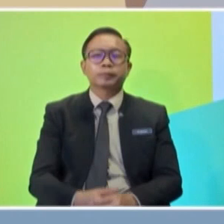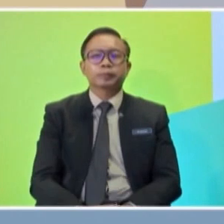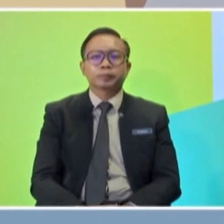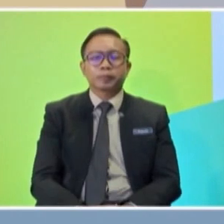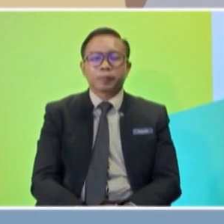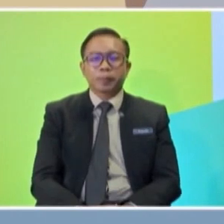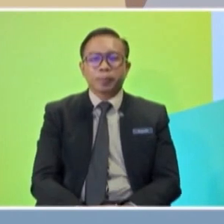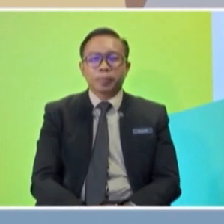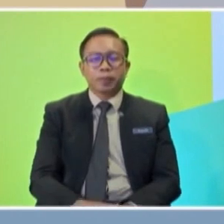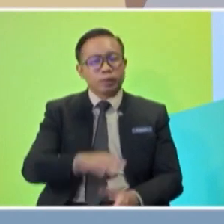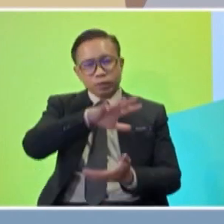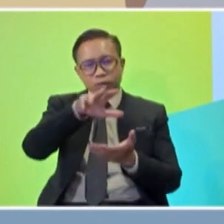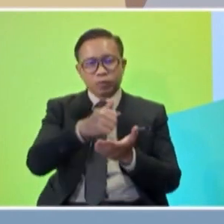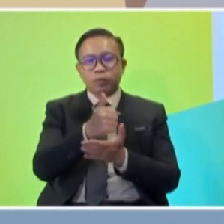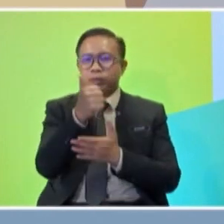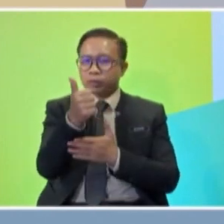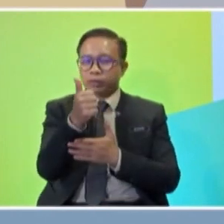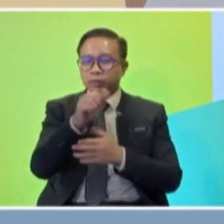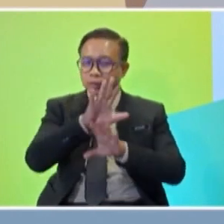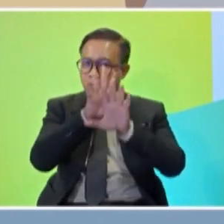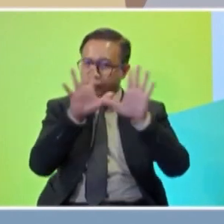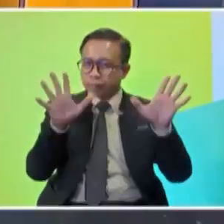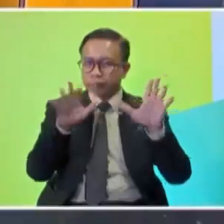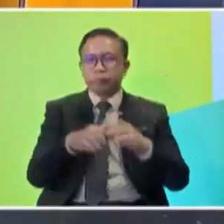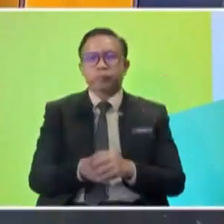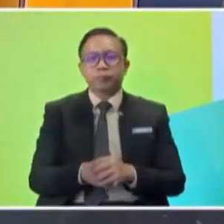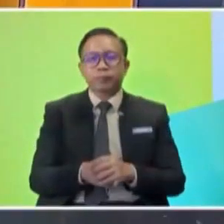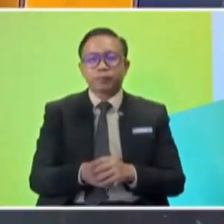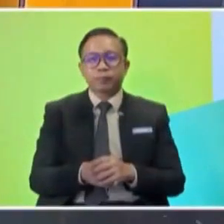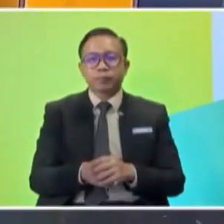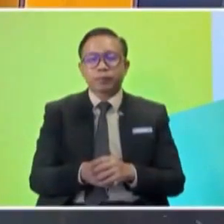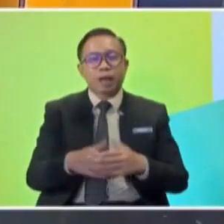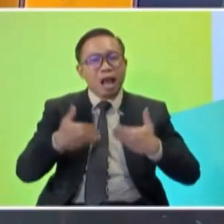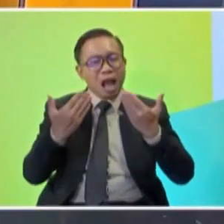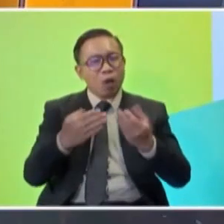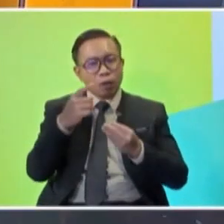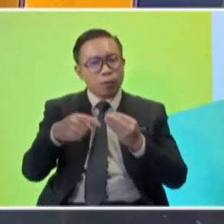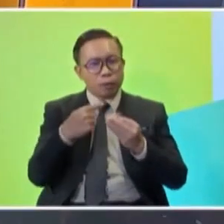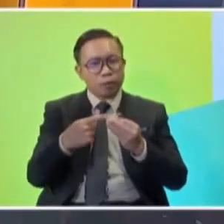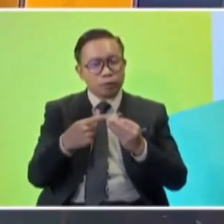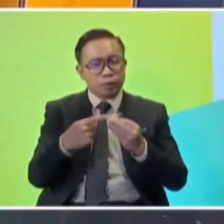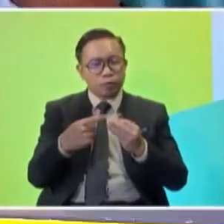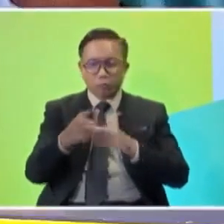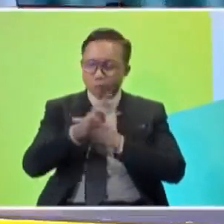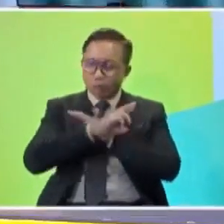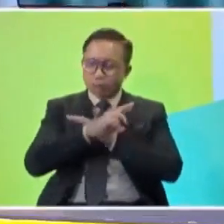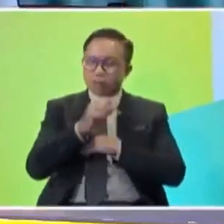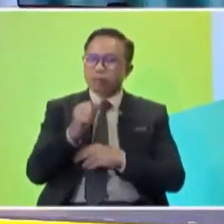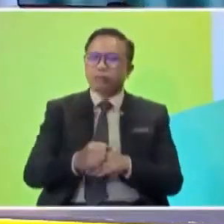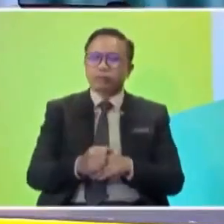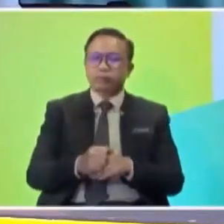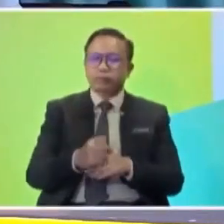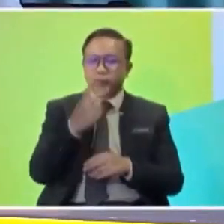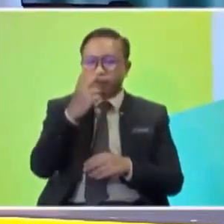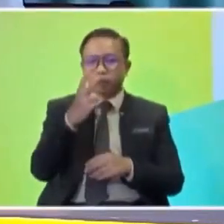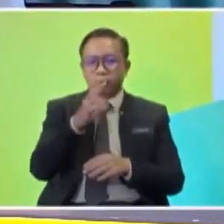Okay, great. Looks like everyone is clear. But sir, before we proceed any further, how about we take a short break? Sure. Alright, for those of you watching